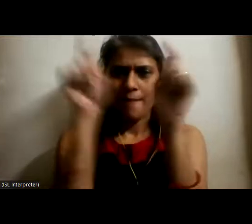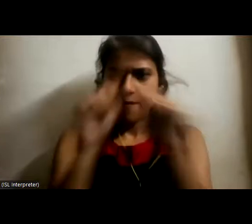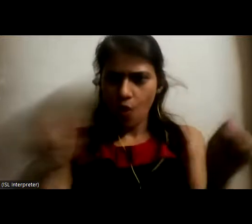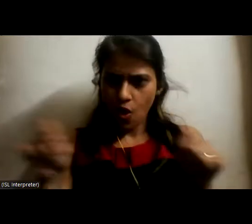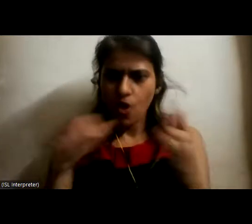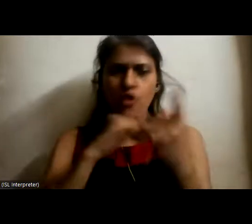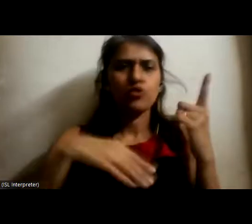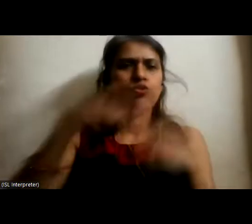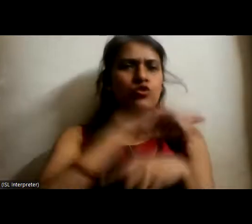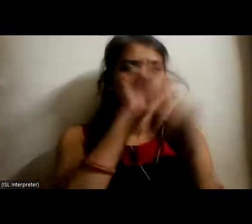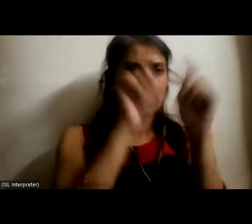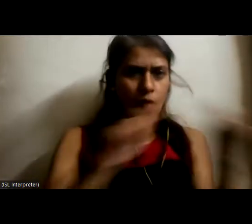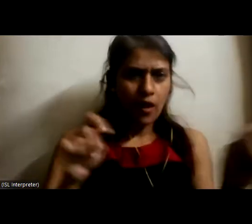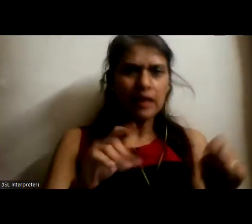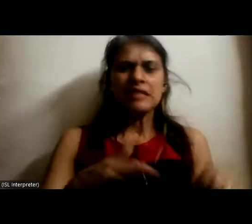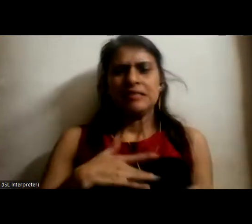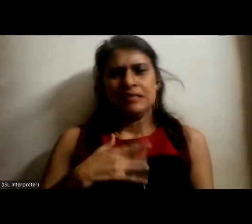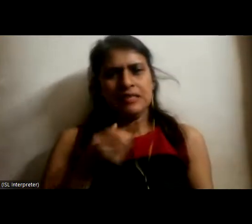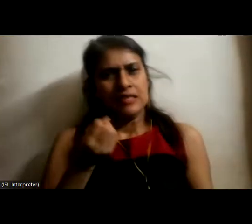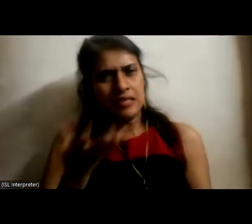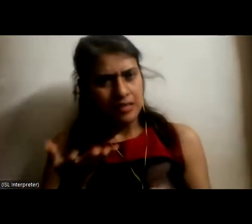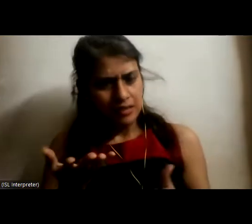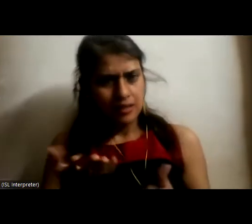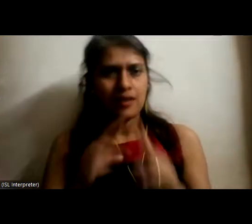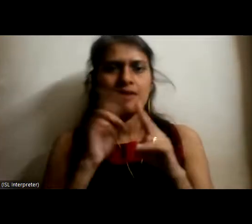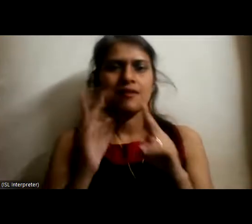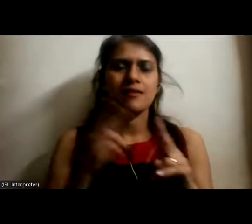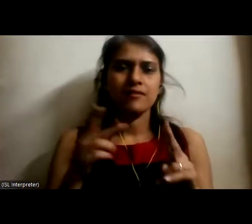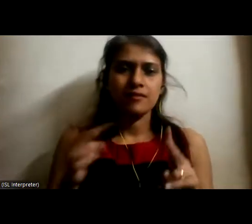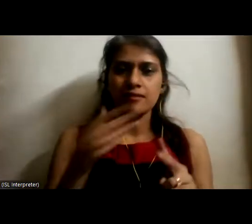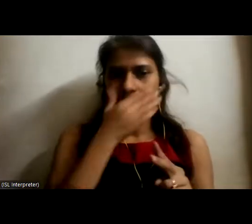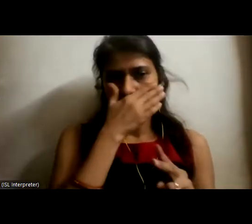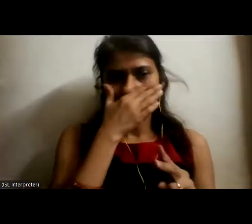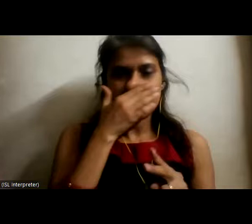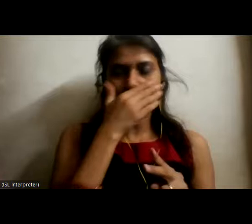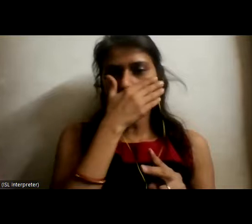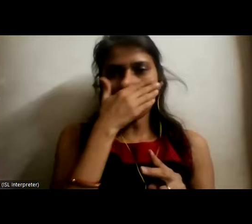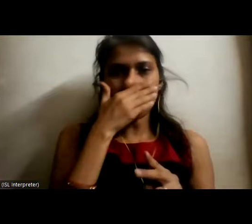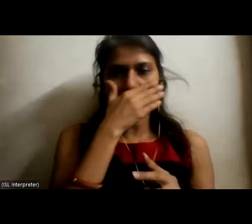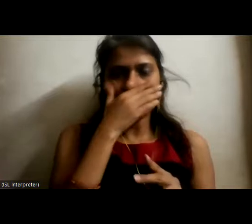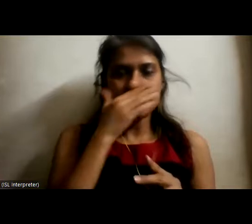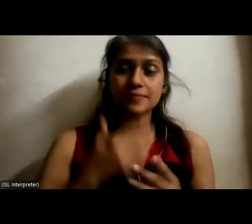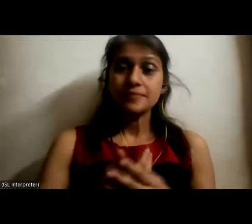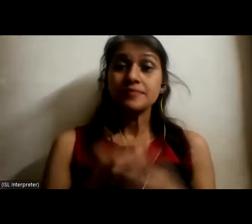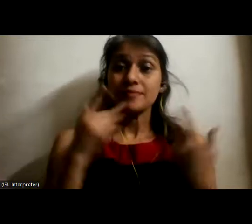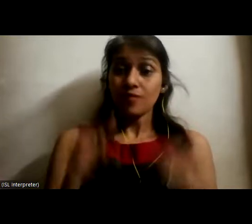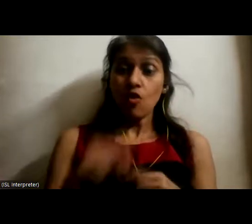model, and nowadays shifting from right-based model, that is inclusion.